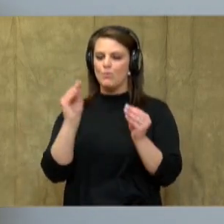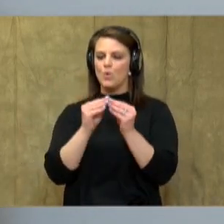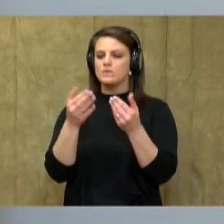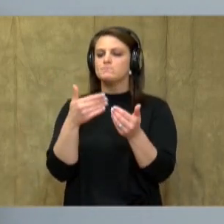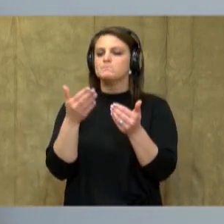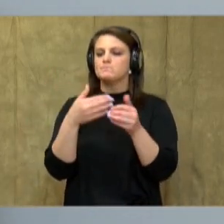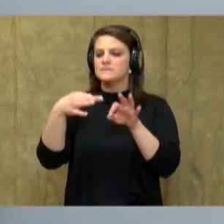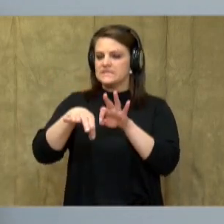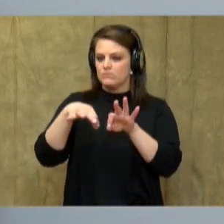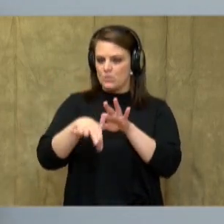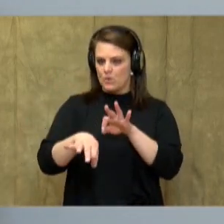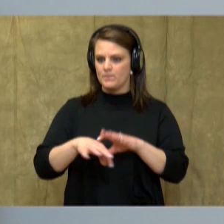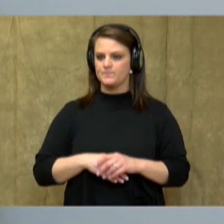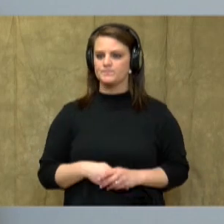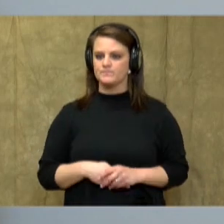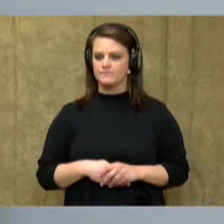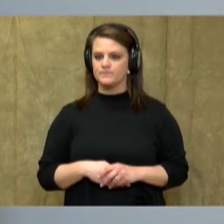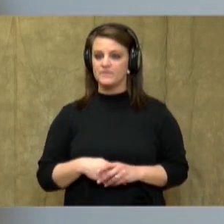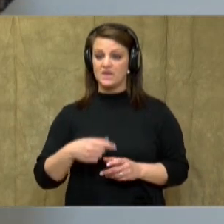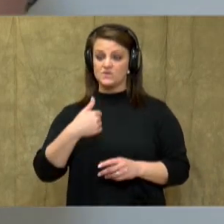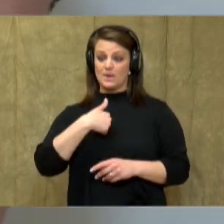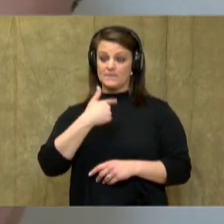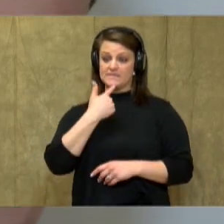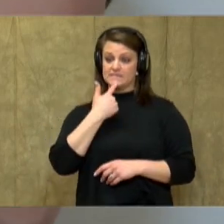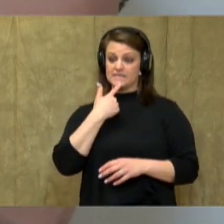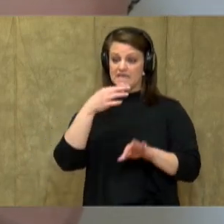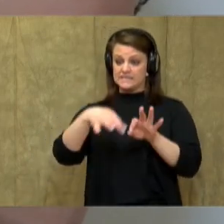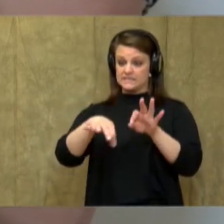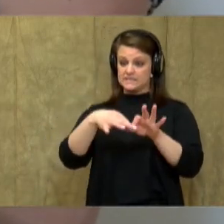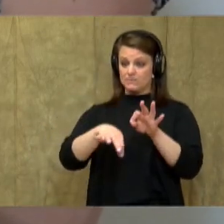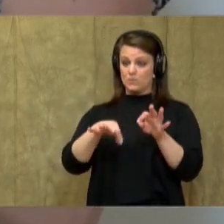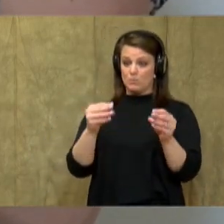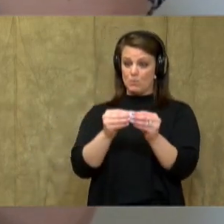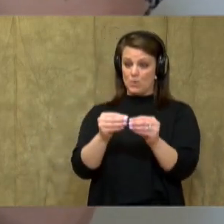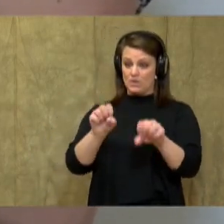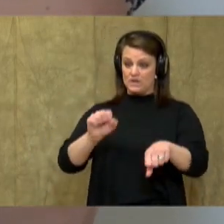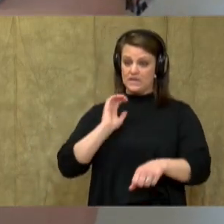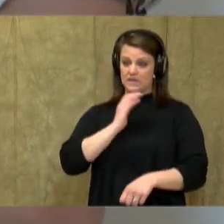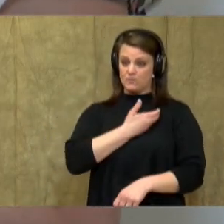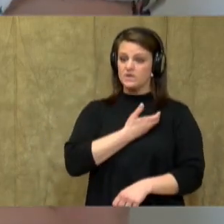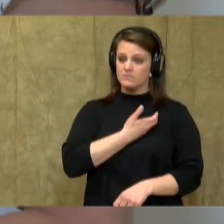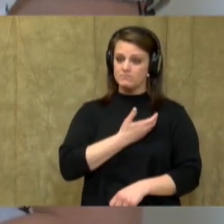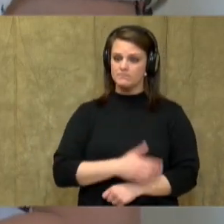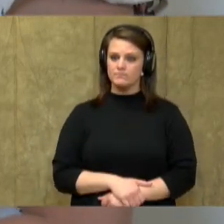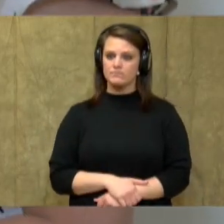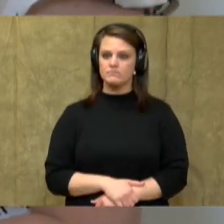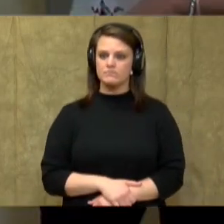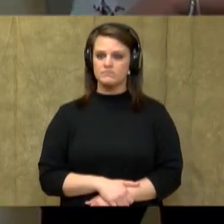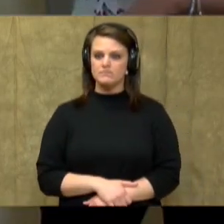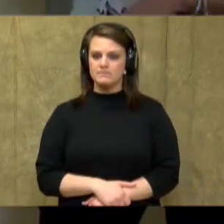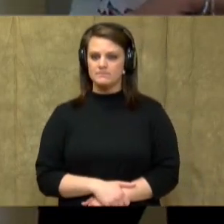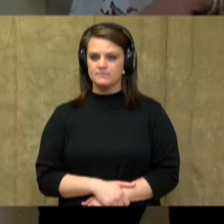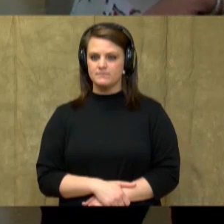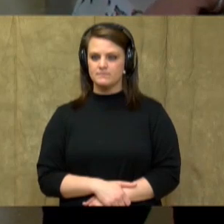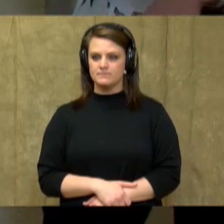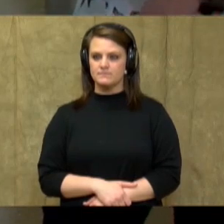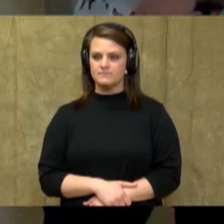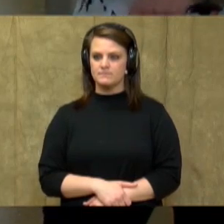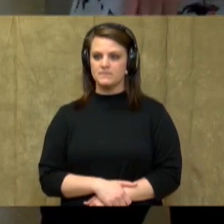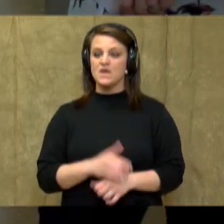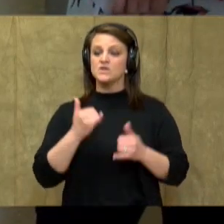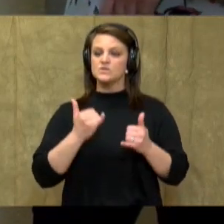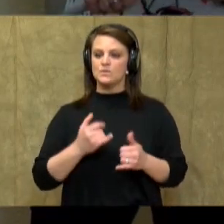on today, you're going to hear me say that. I'm going to say, can we make this fraction more simple? Okay? All right, so now let's take a look at